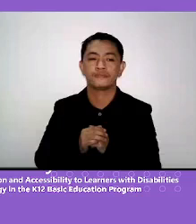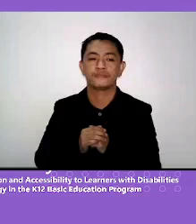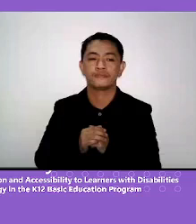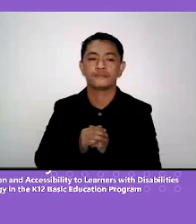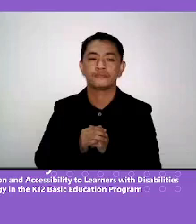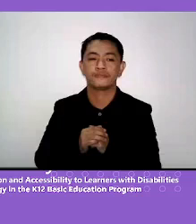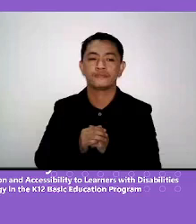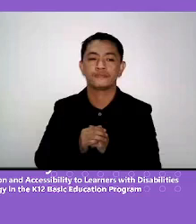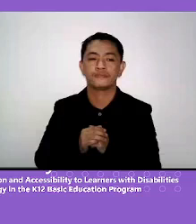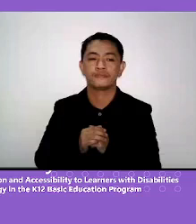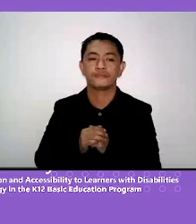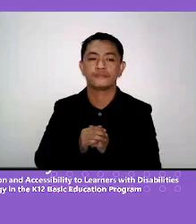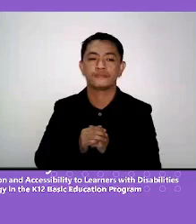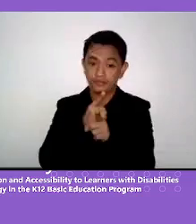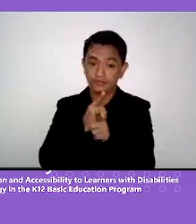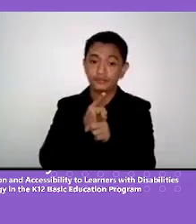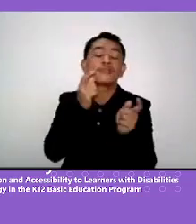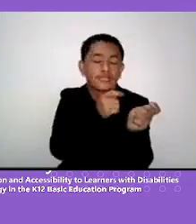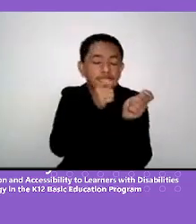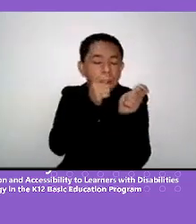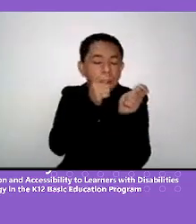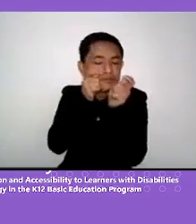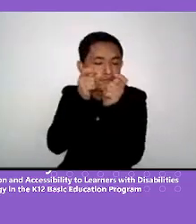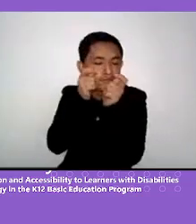transposition error.